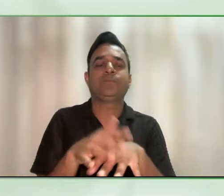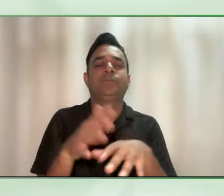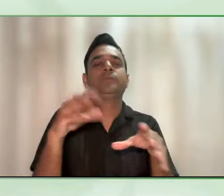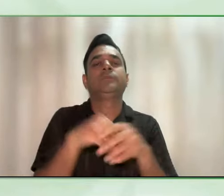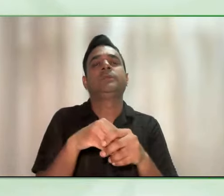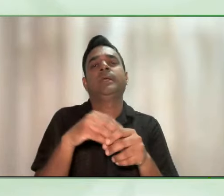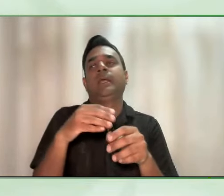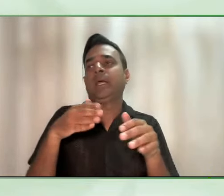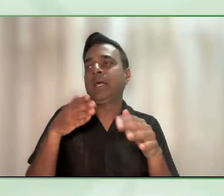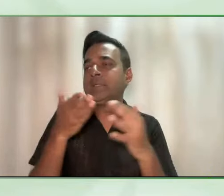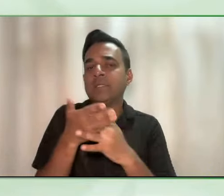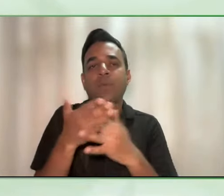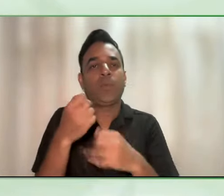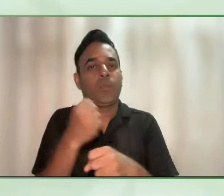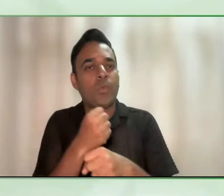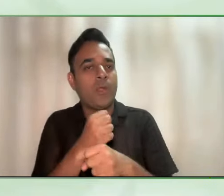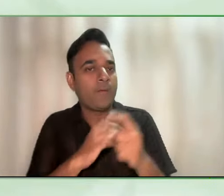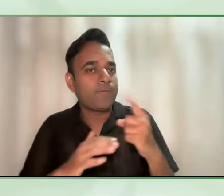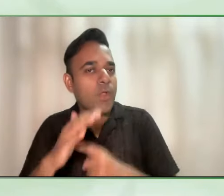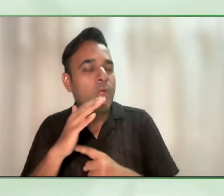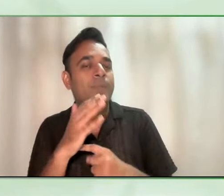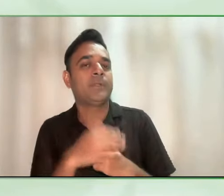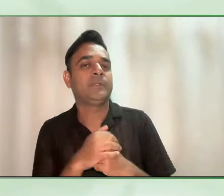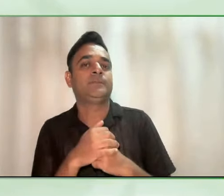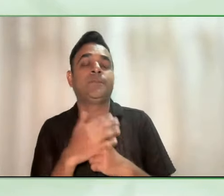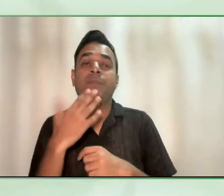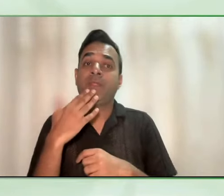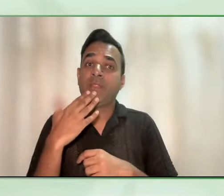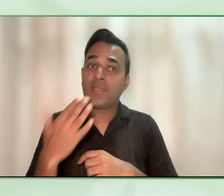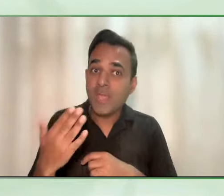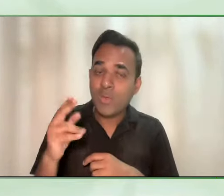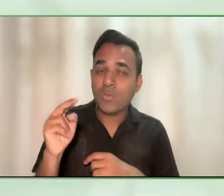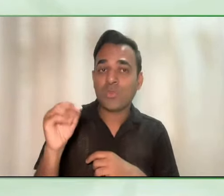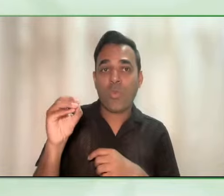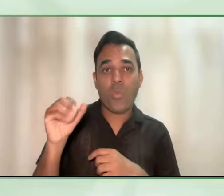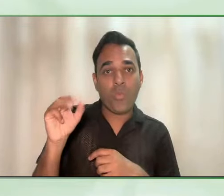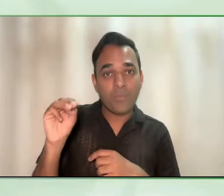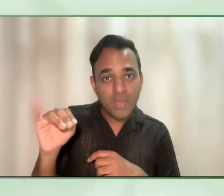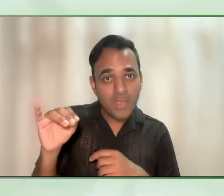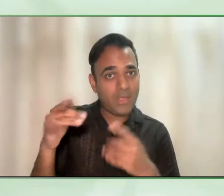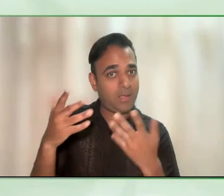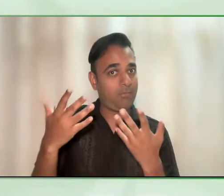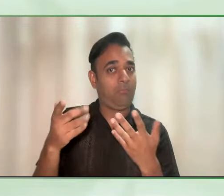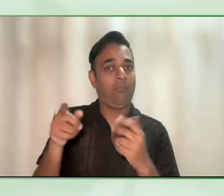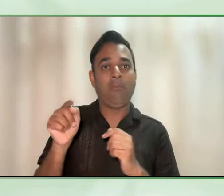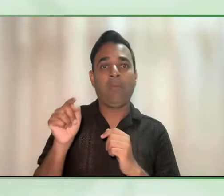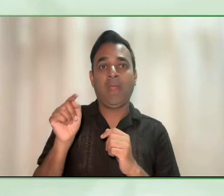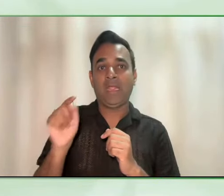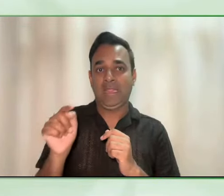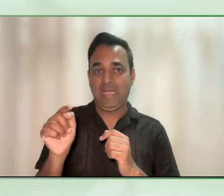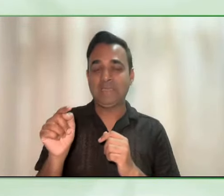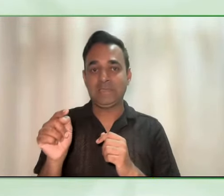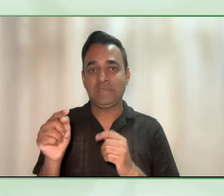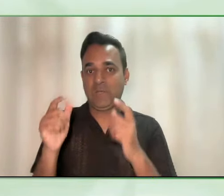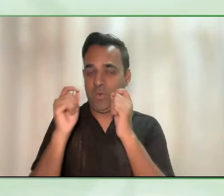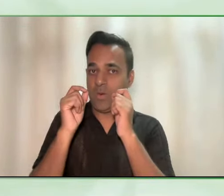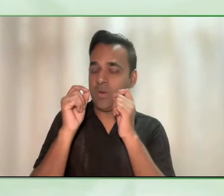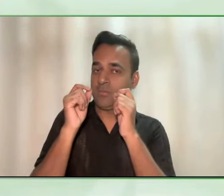accommodation, then maybe we should do much more work there. Over to you, Javier, in Spain. How does